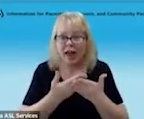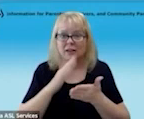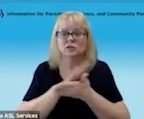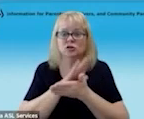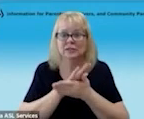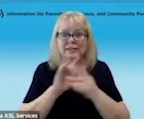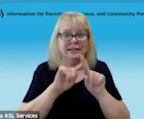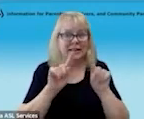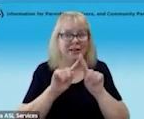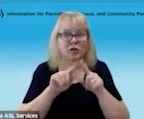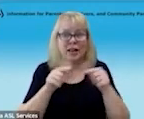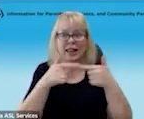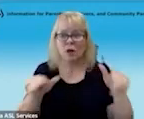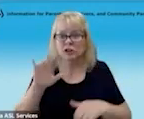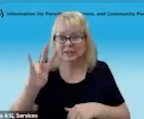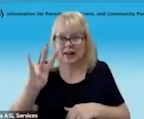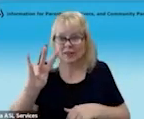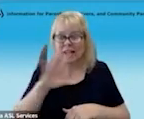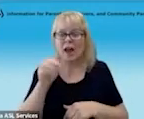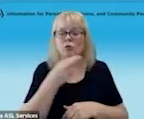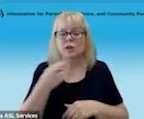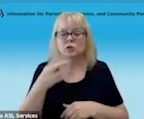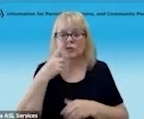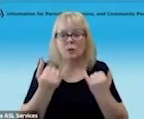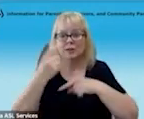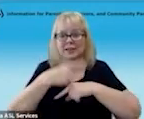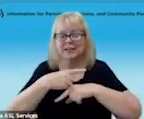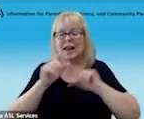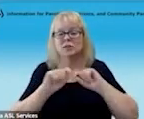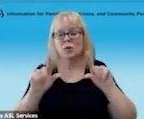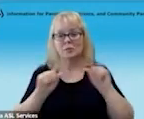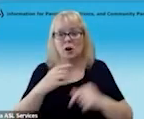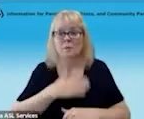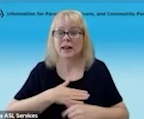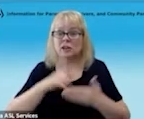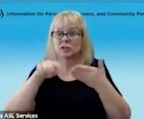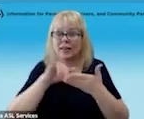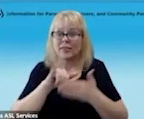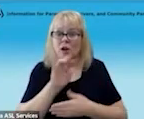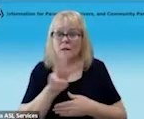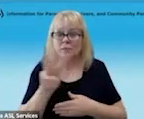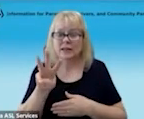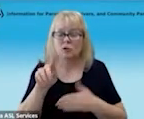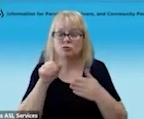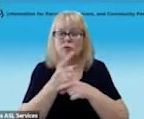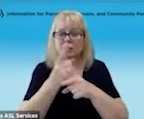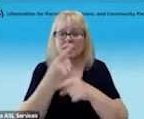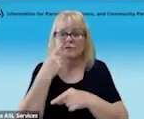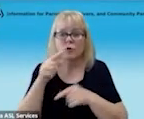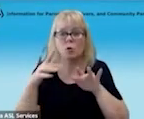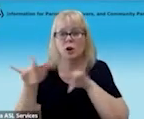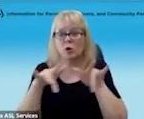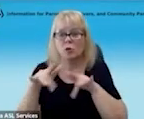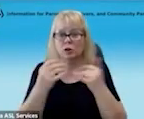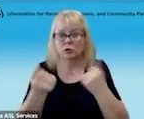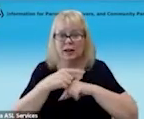website regularly for the recording of today's webinar, which will be posted within the next few weeks, and a list of answers